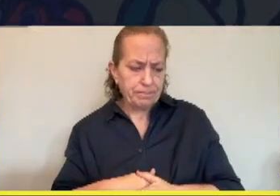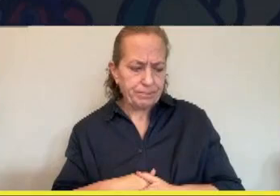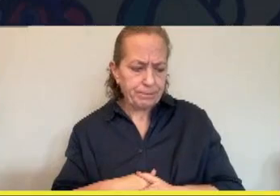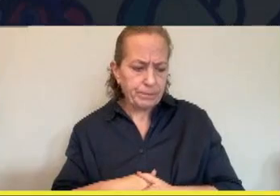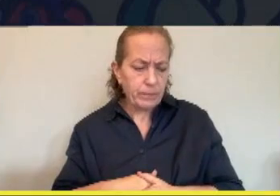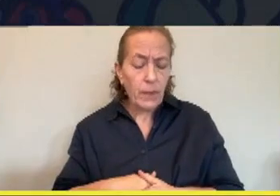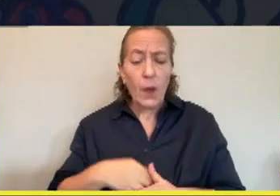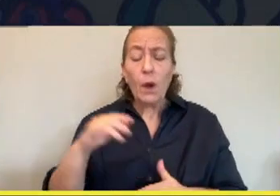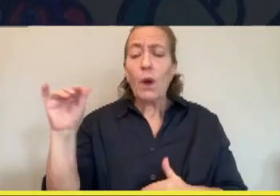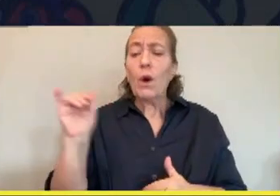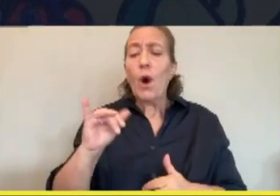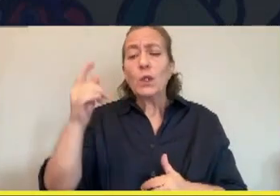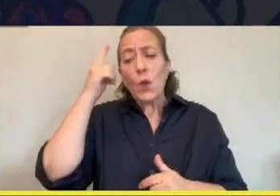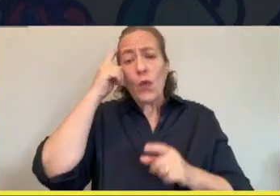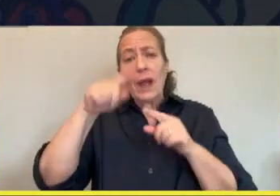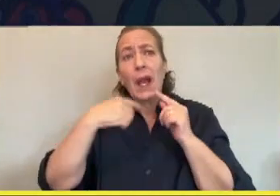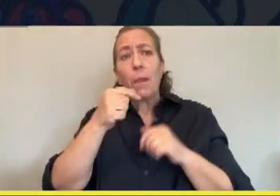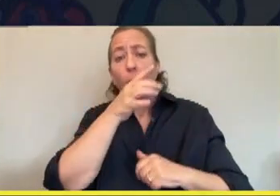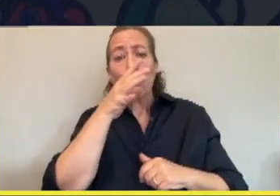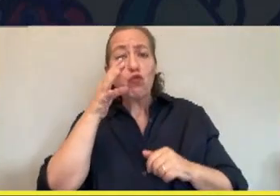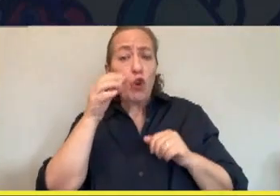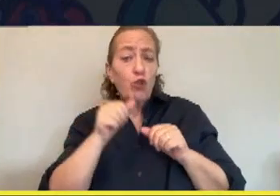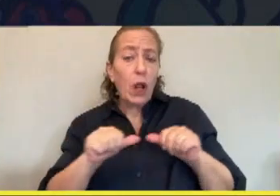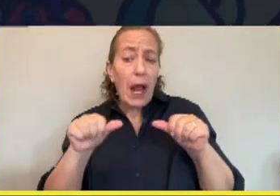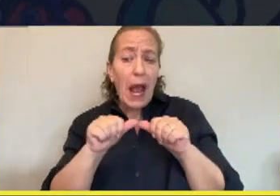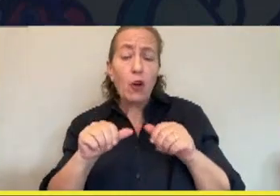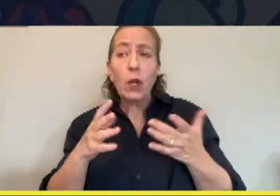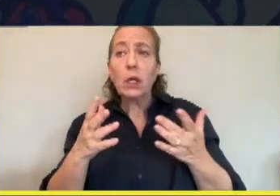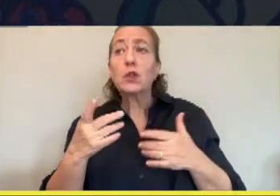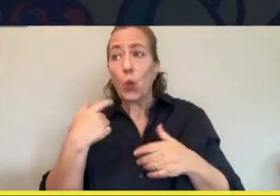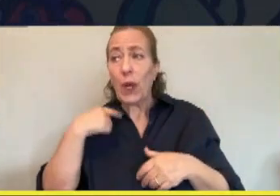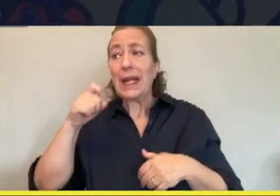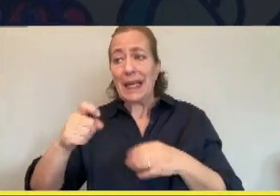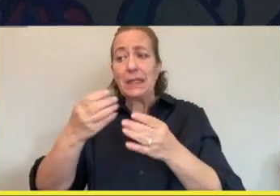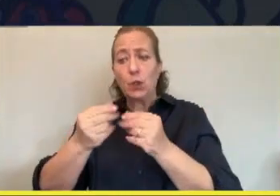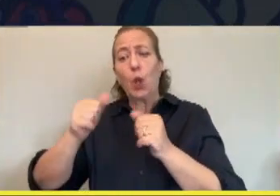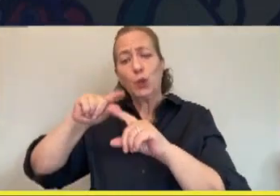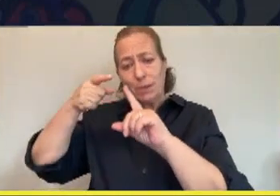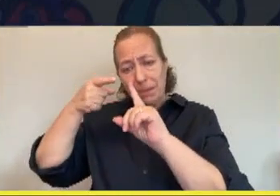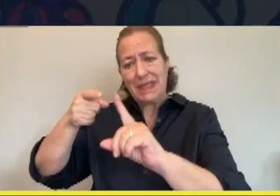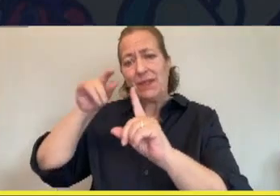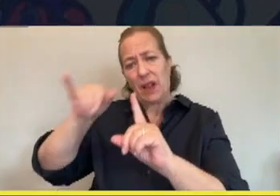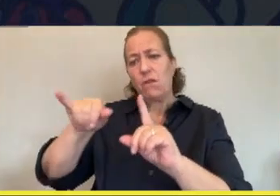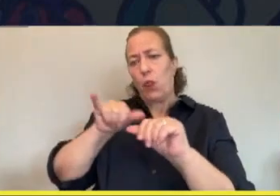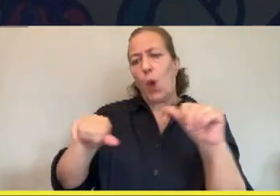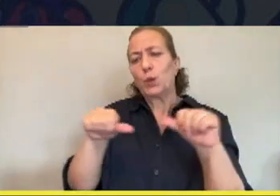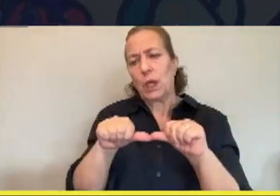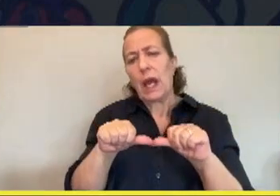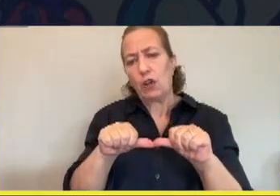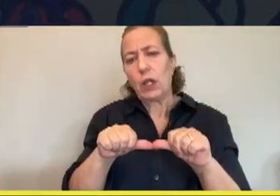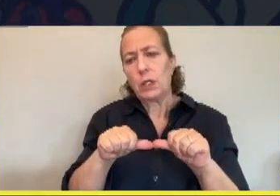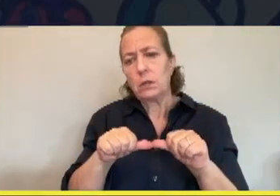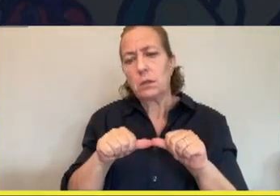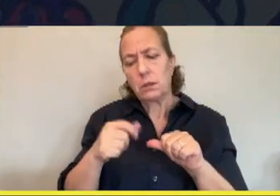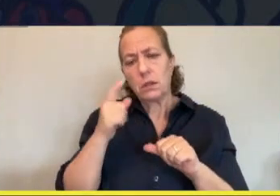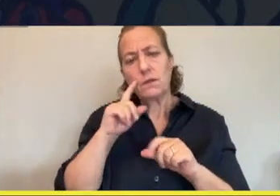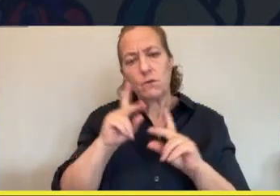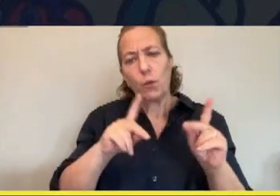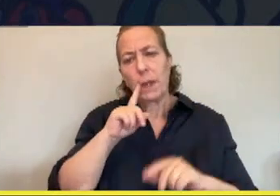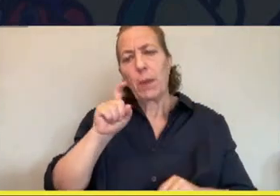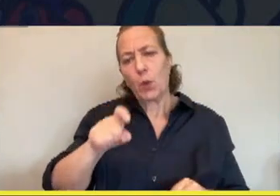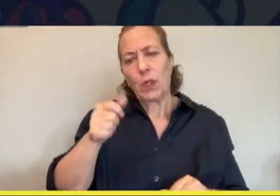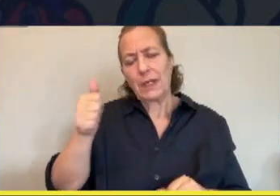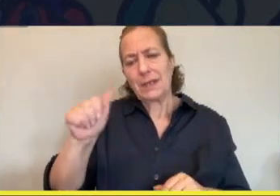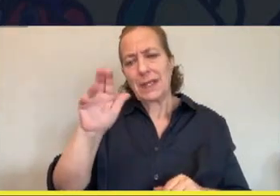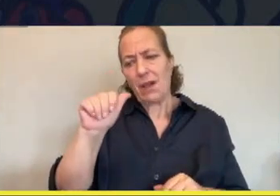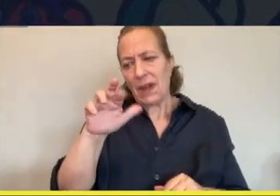rural areas, we need rural specific solutions for people who need self-care living in rural